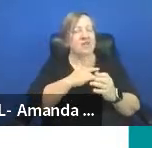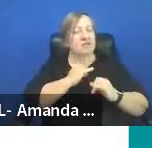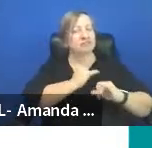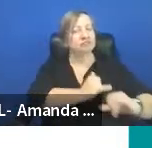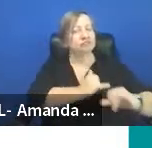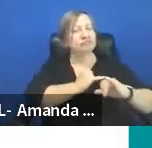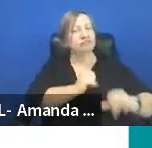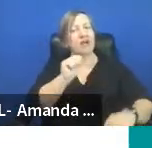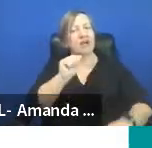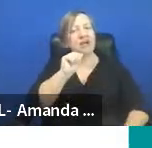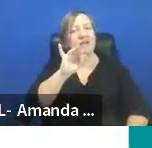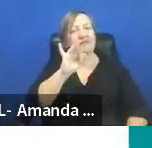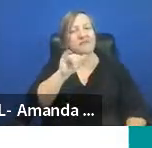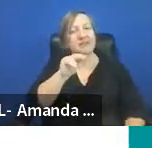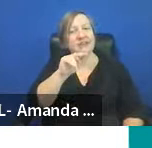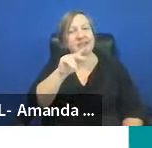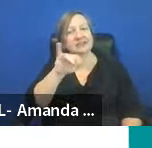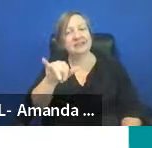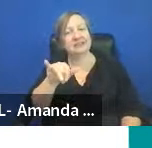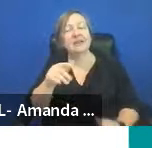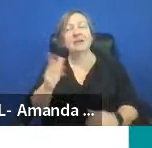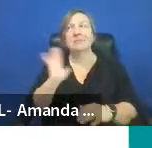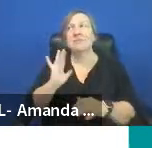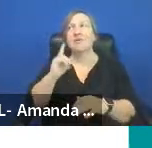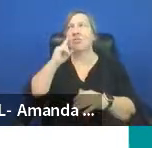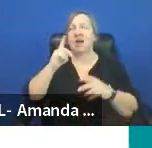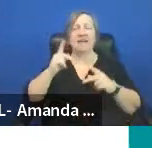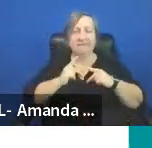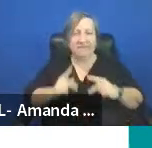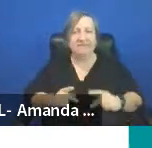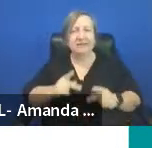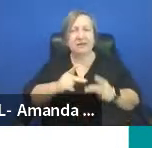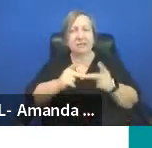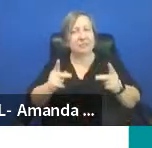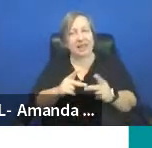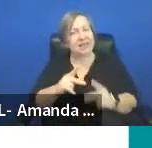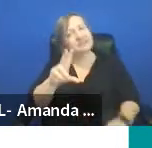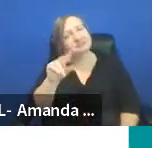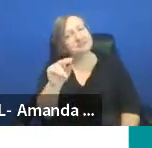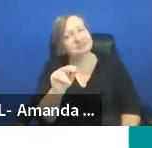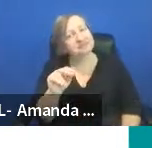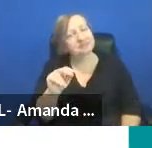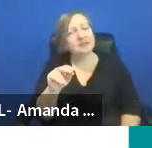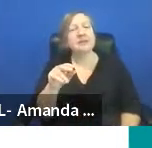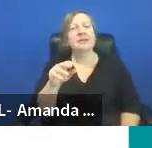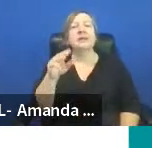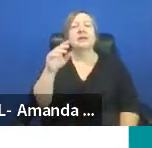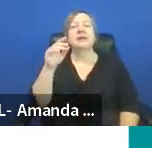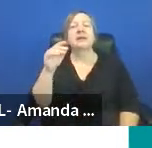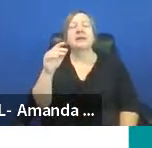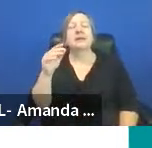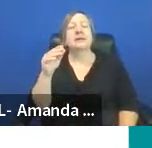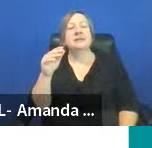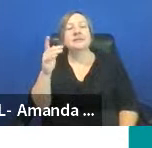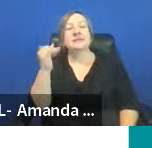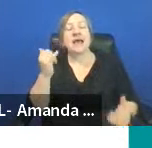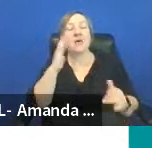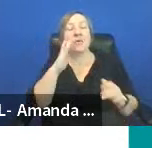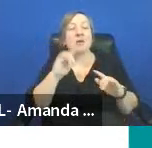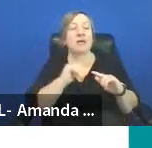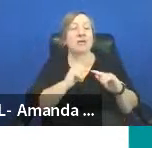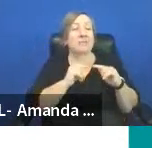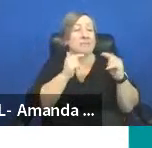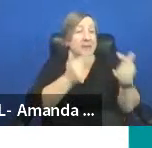first started thinking about it being a physical place, but it's not a physical place. So I'm going to pass it to